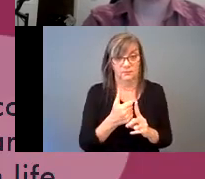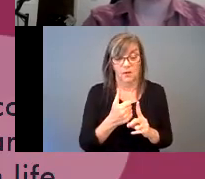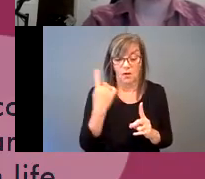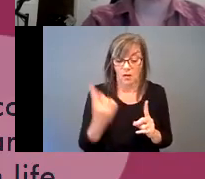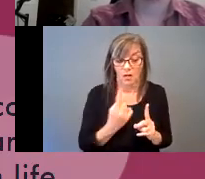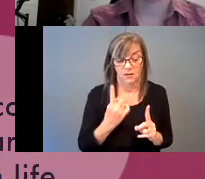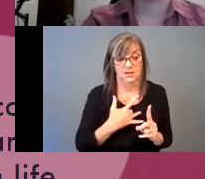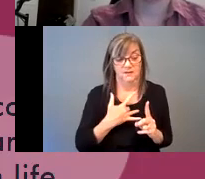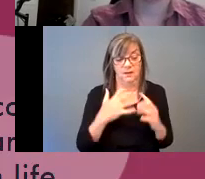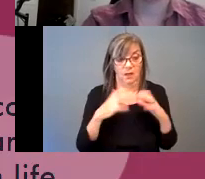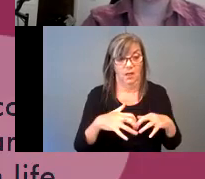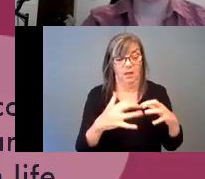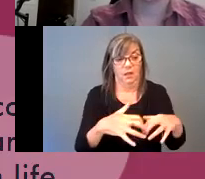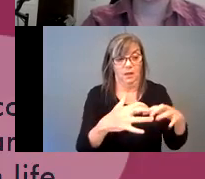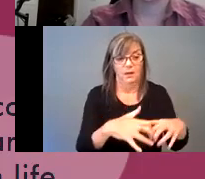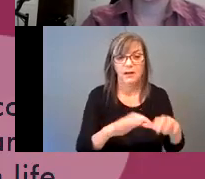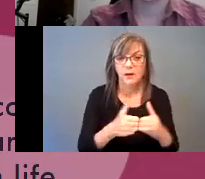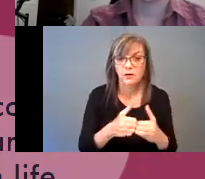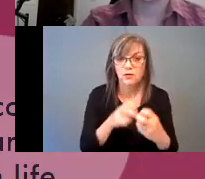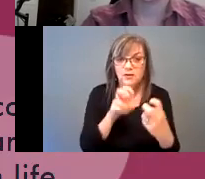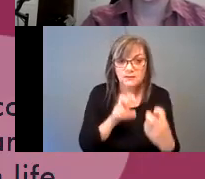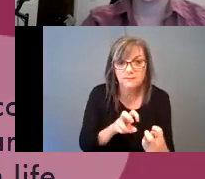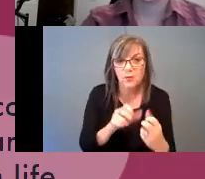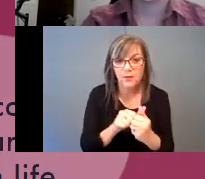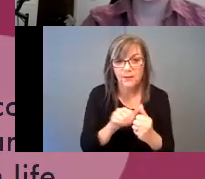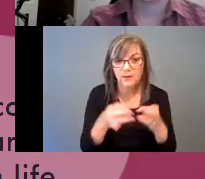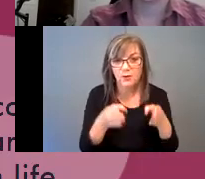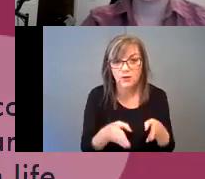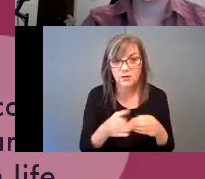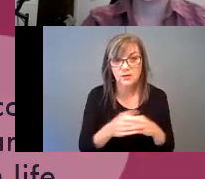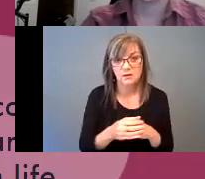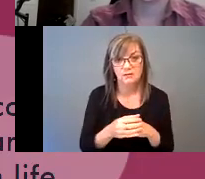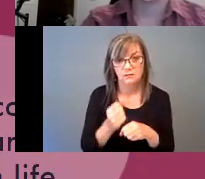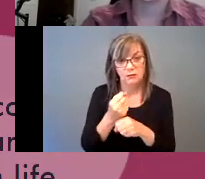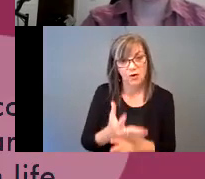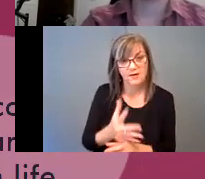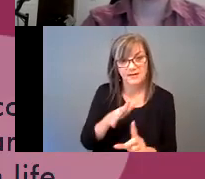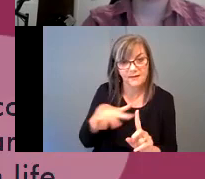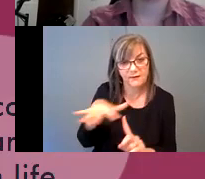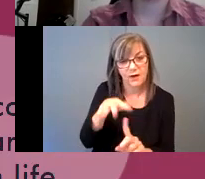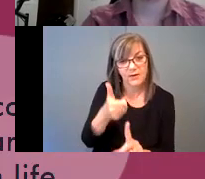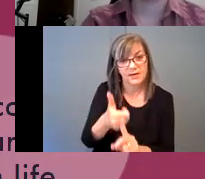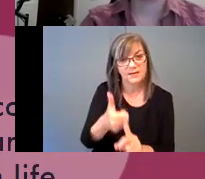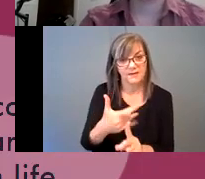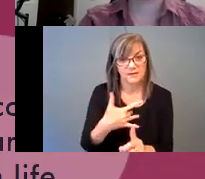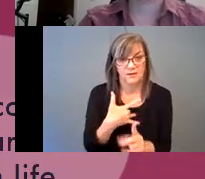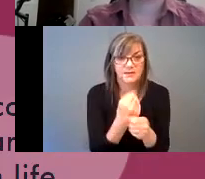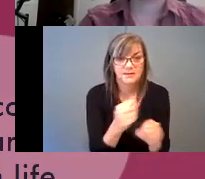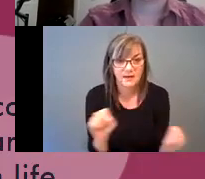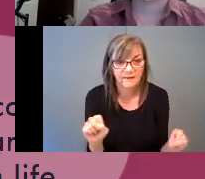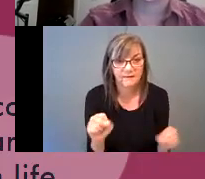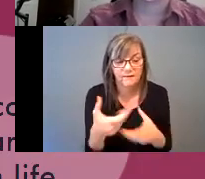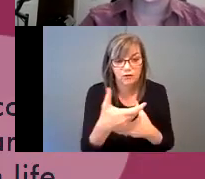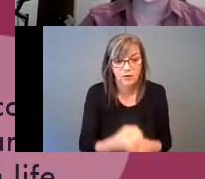you be present with that person and create an environment that promotes safety and trust and isn't constantly